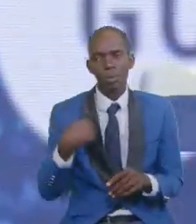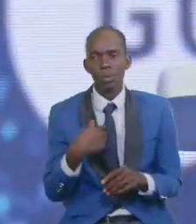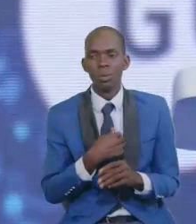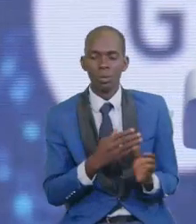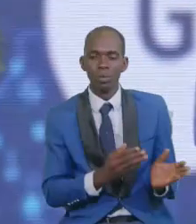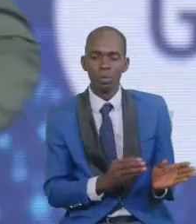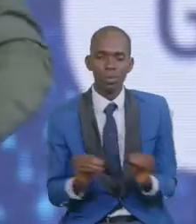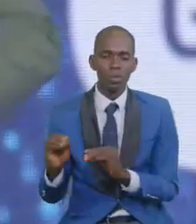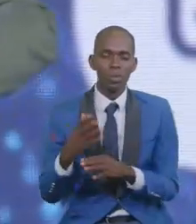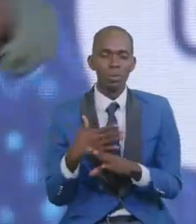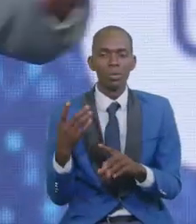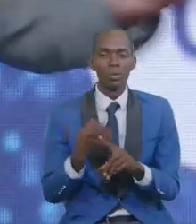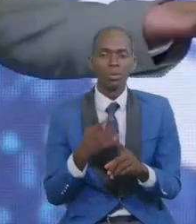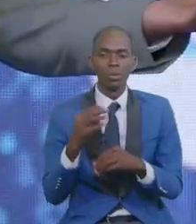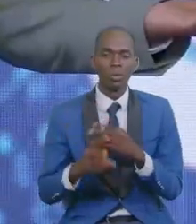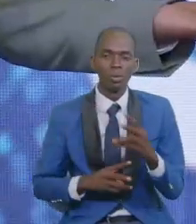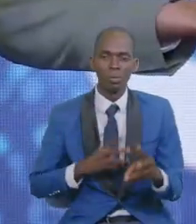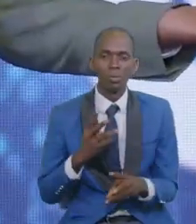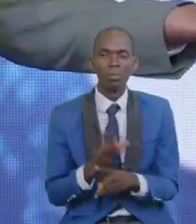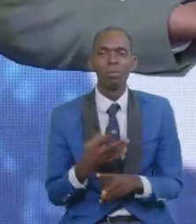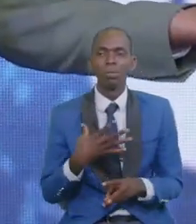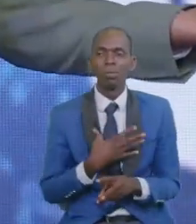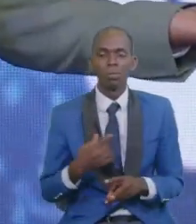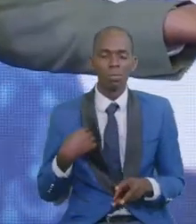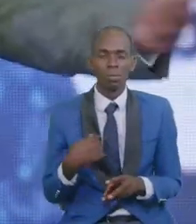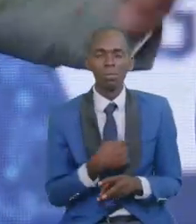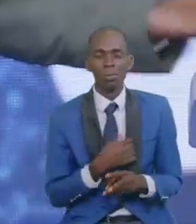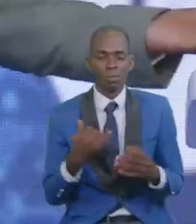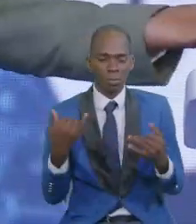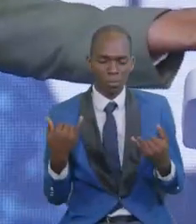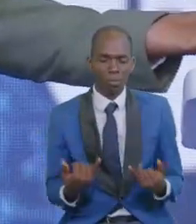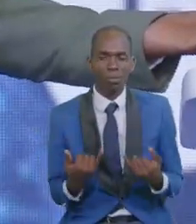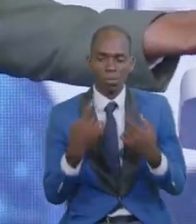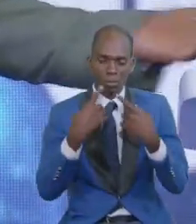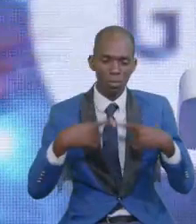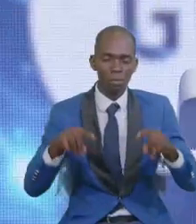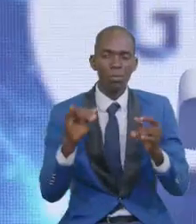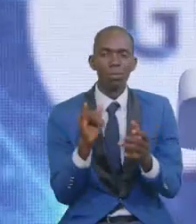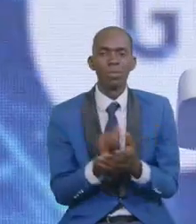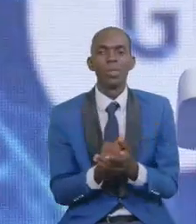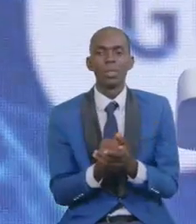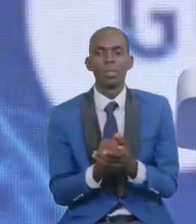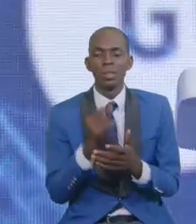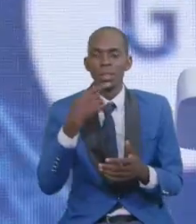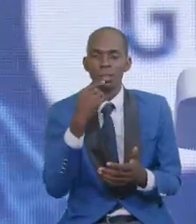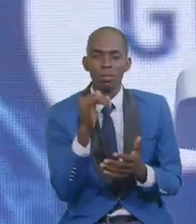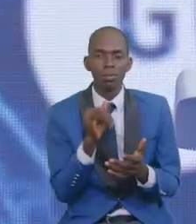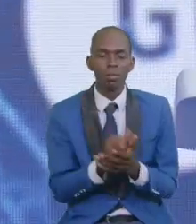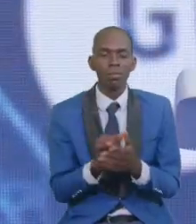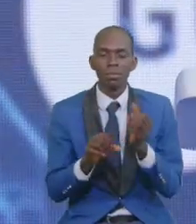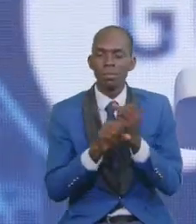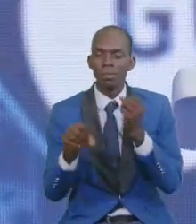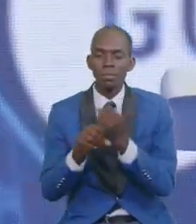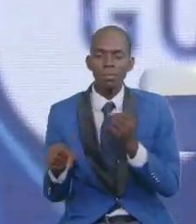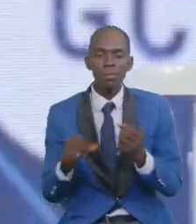the world. And we announce that. We declare that. We make it